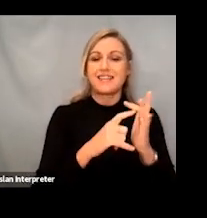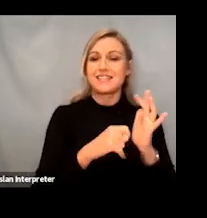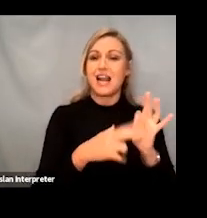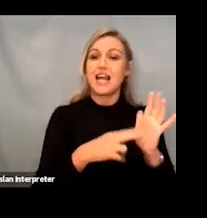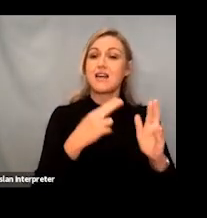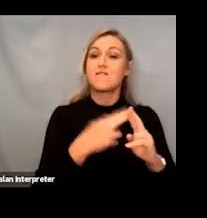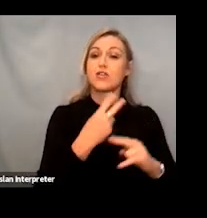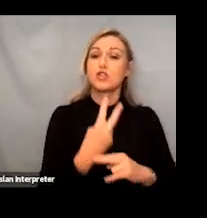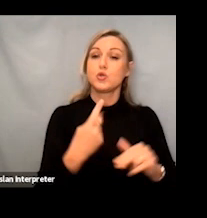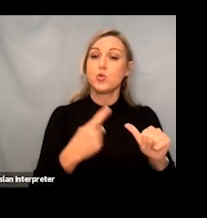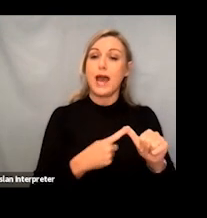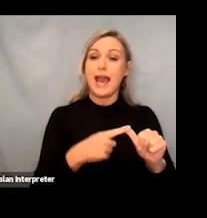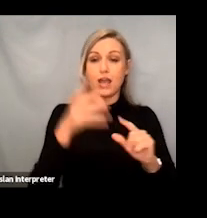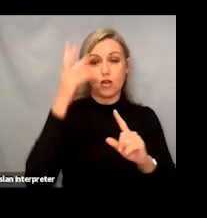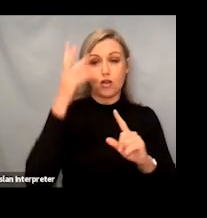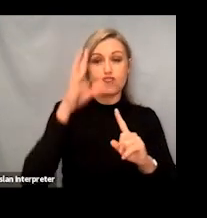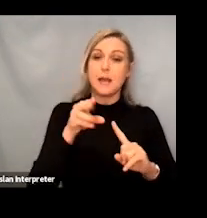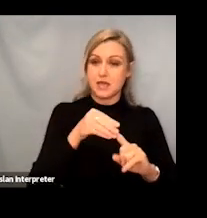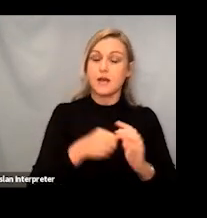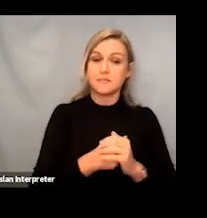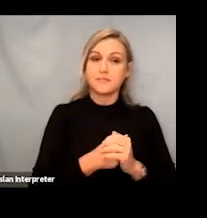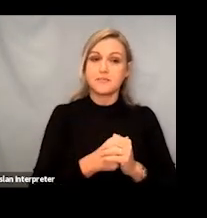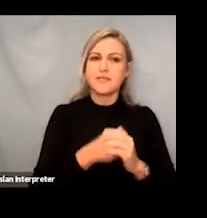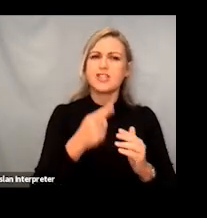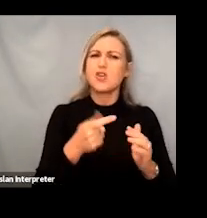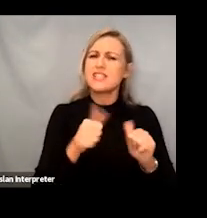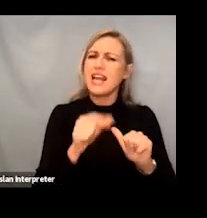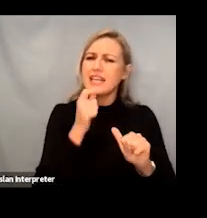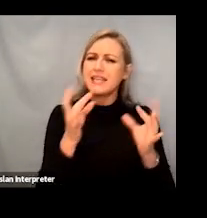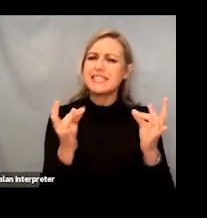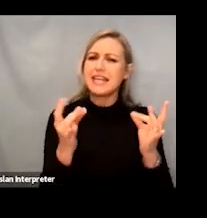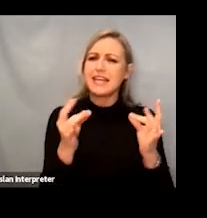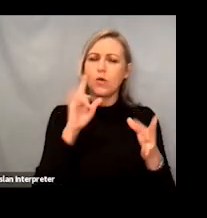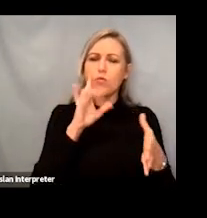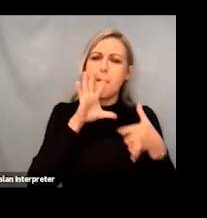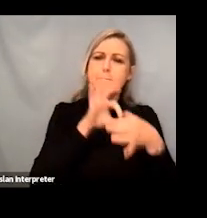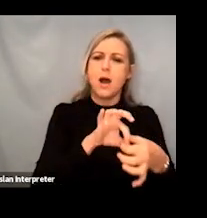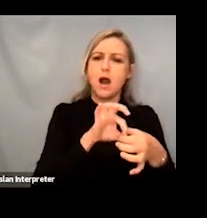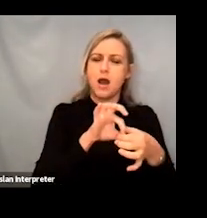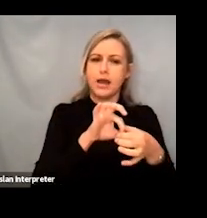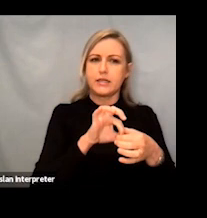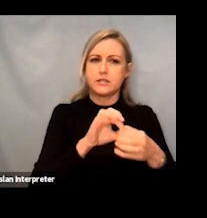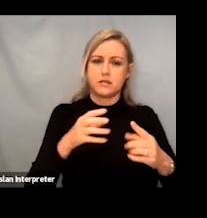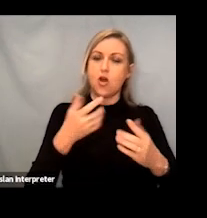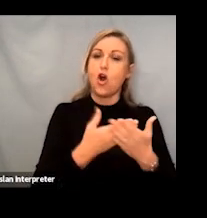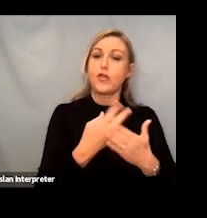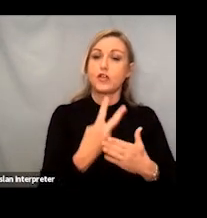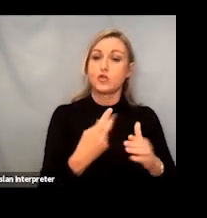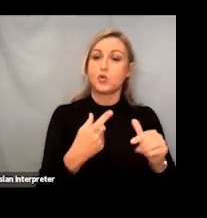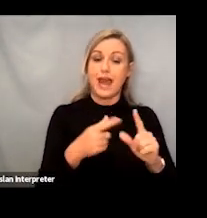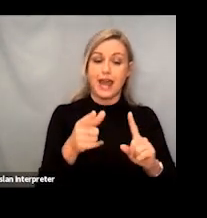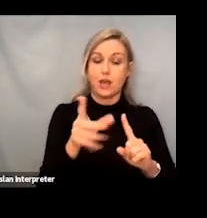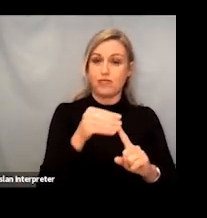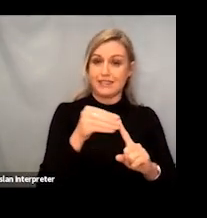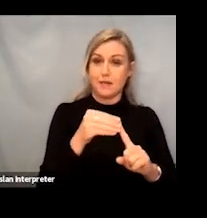receptor. So that affinity, that stickiness, if you want, that binding potential for the 2A receptor is critical